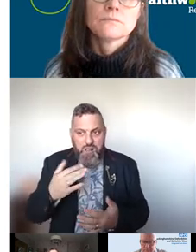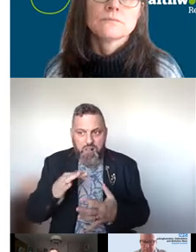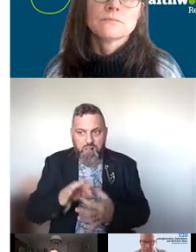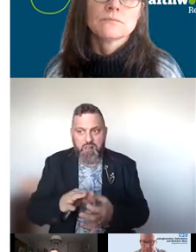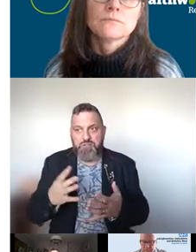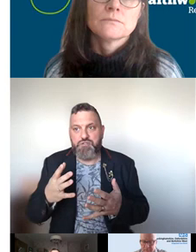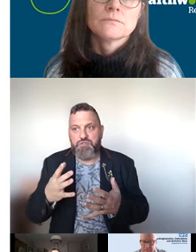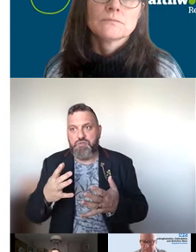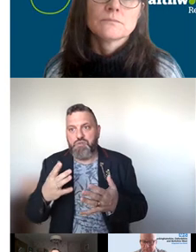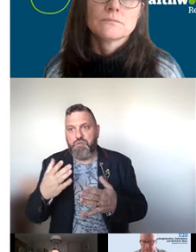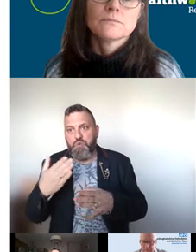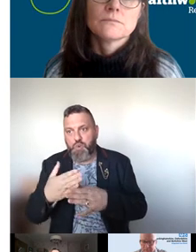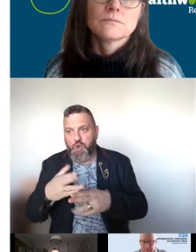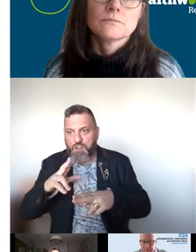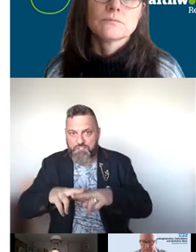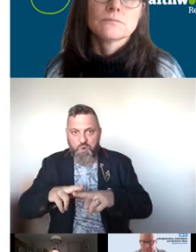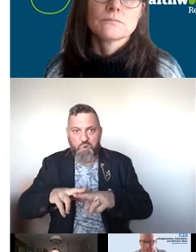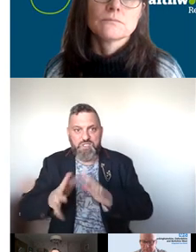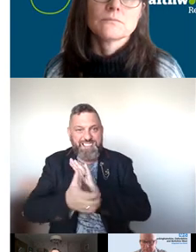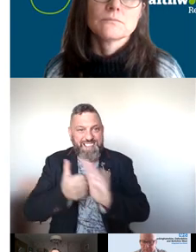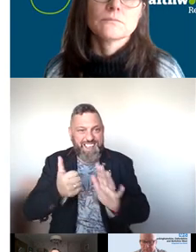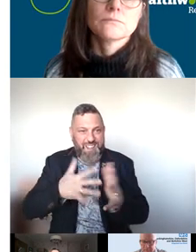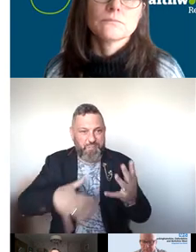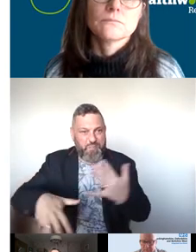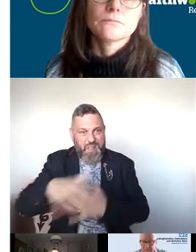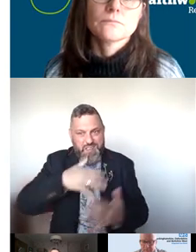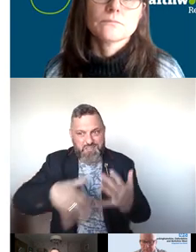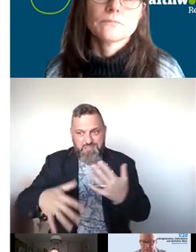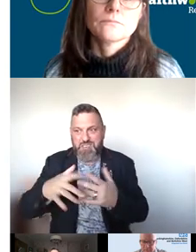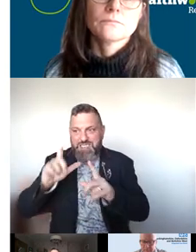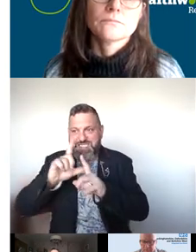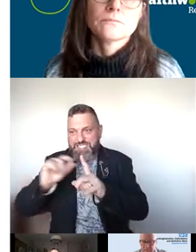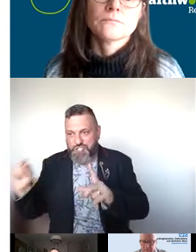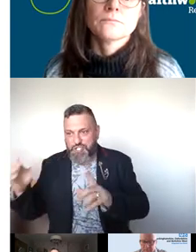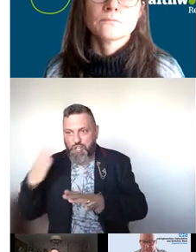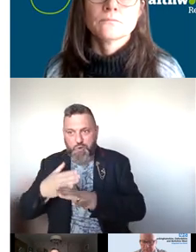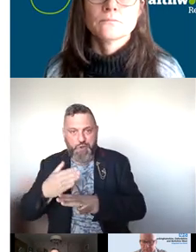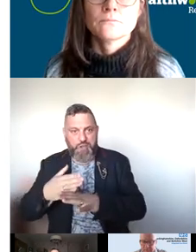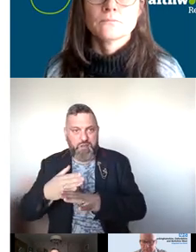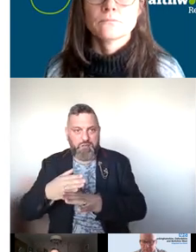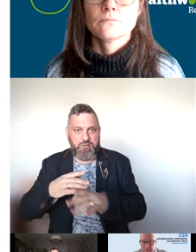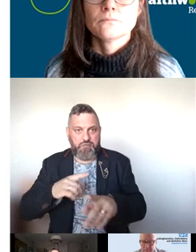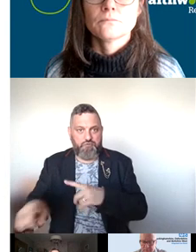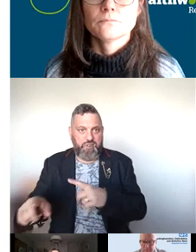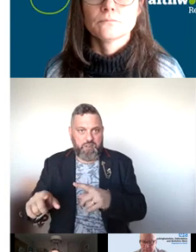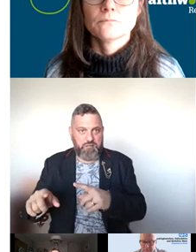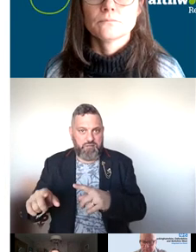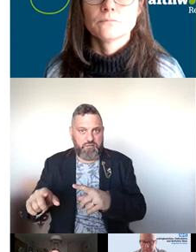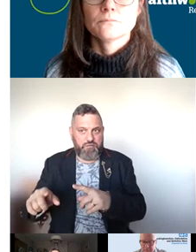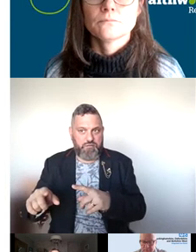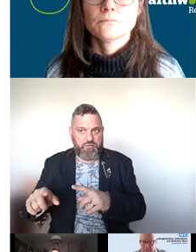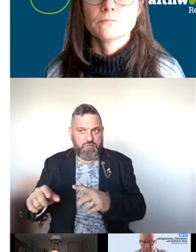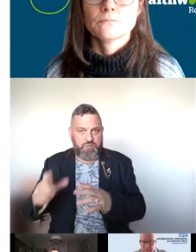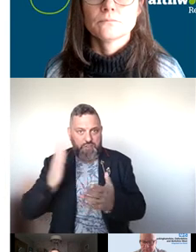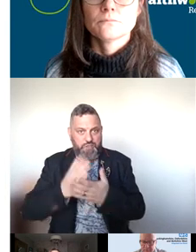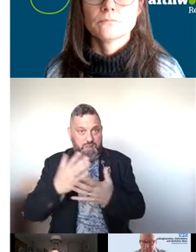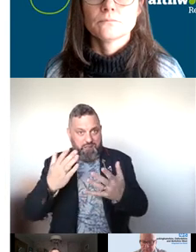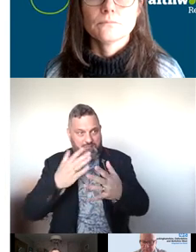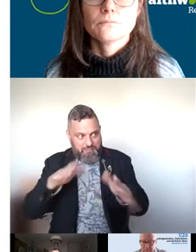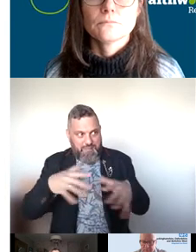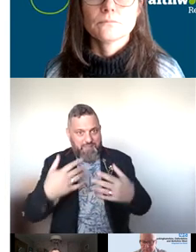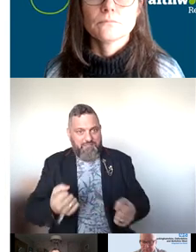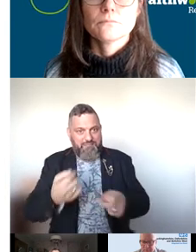skill mix, as Rob says, other ways of working such as digitisation, to try and make sure that people do have the healthcare in the future